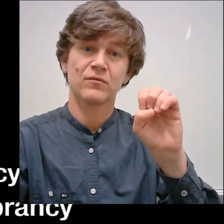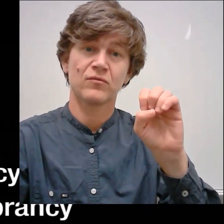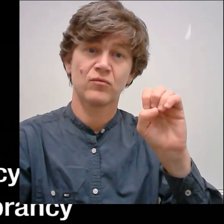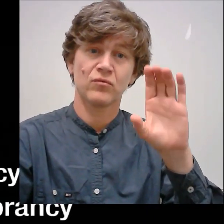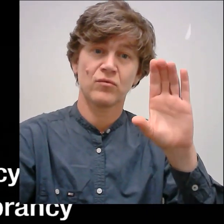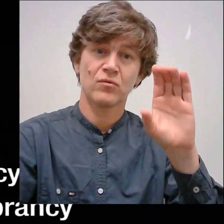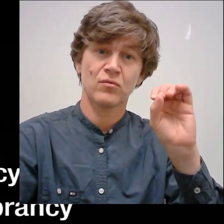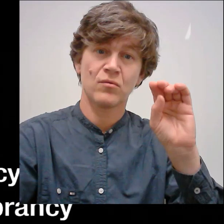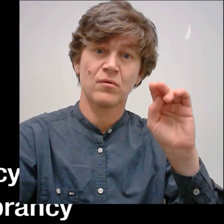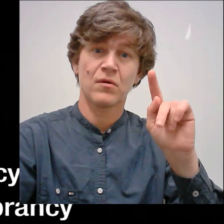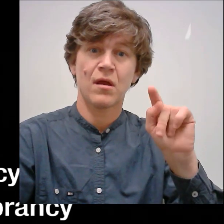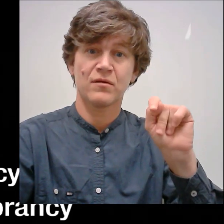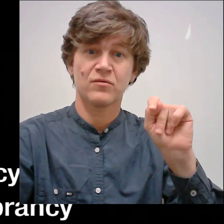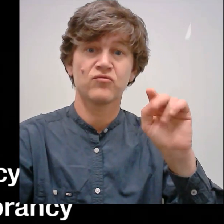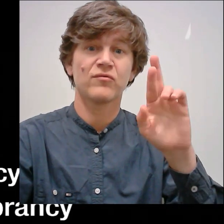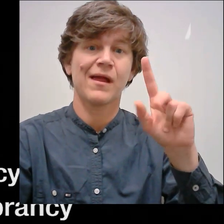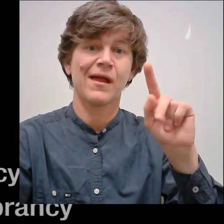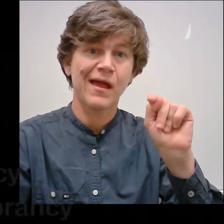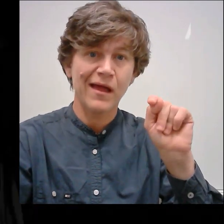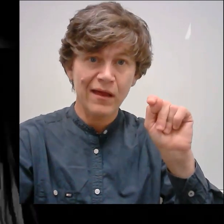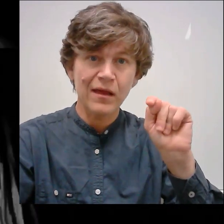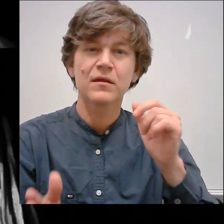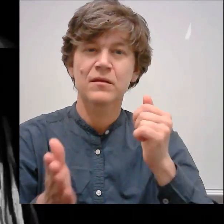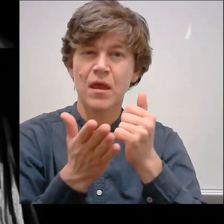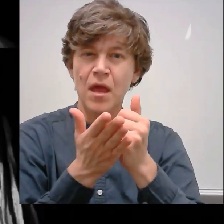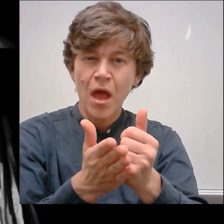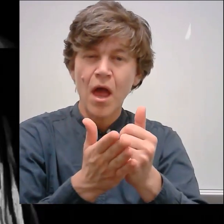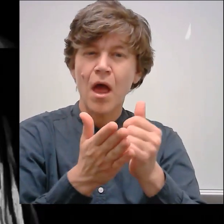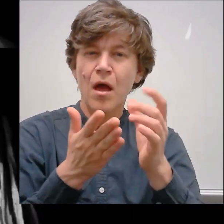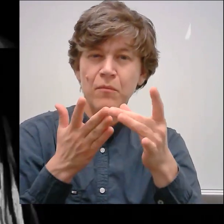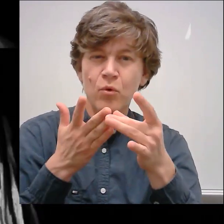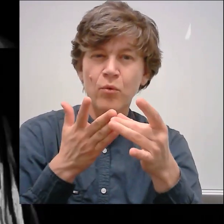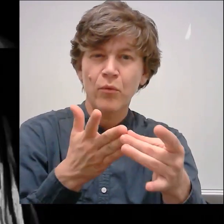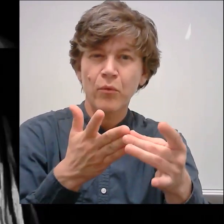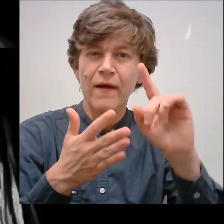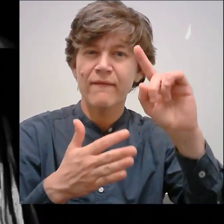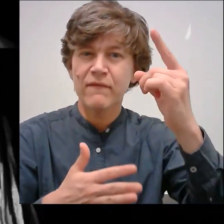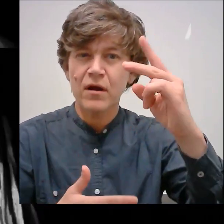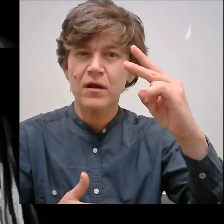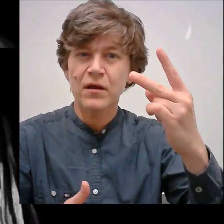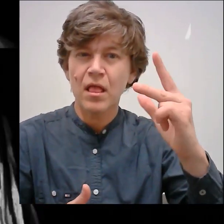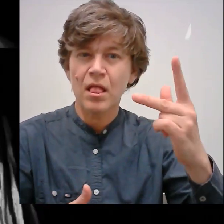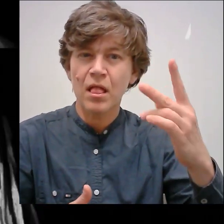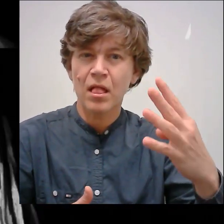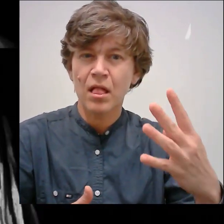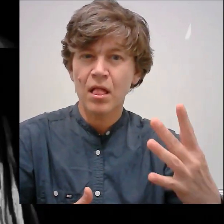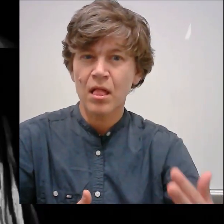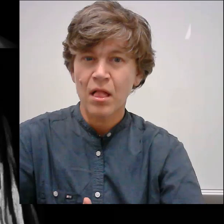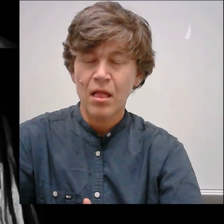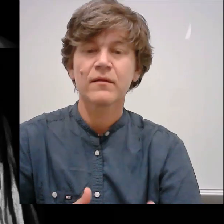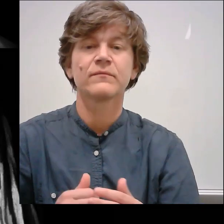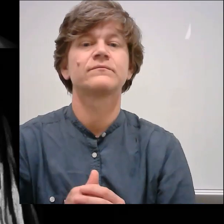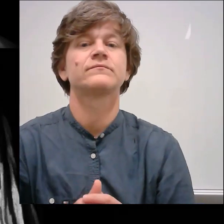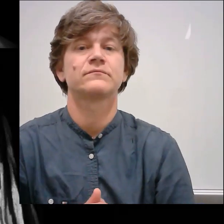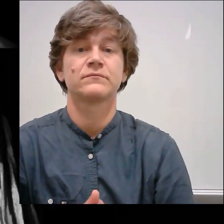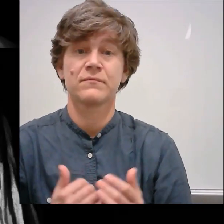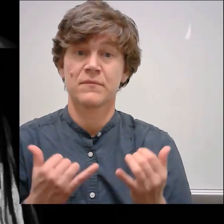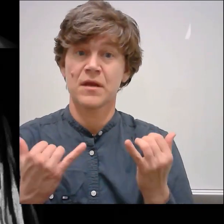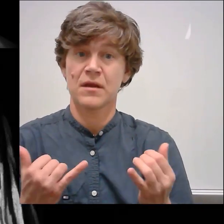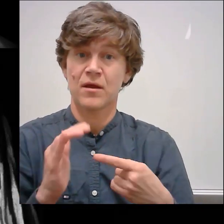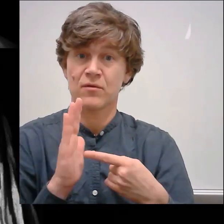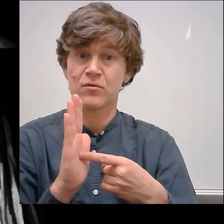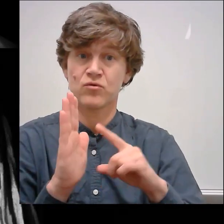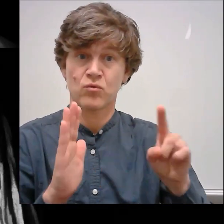our eyes where Vermeer wanted us to look. Instead of bouncing between the eyes and the shoulder, when seen only in value,